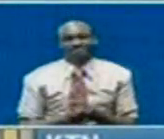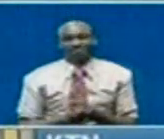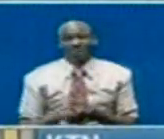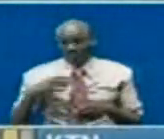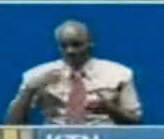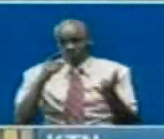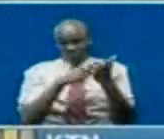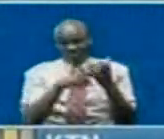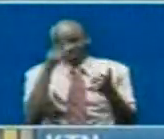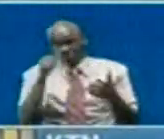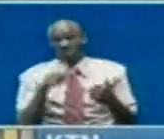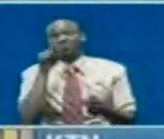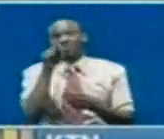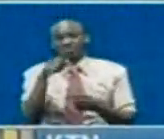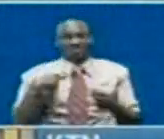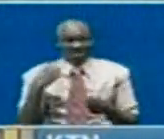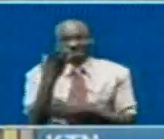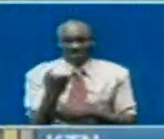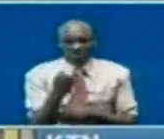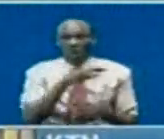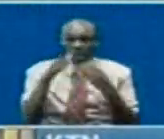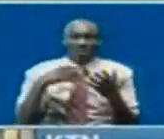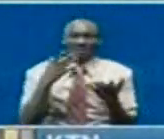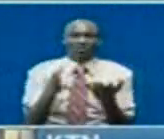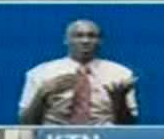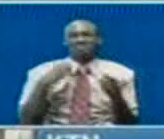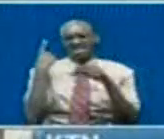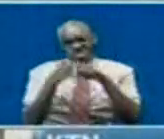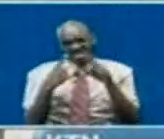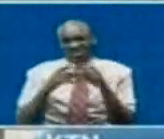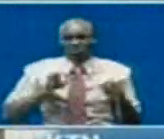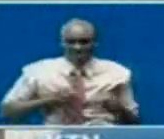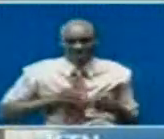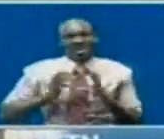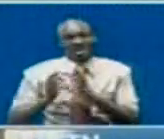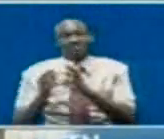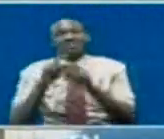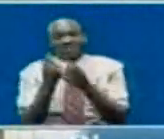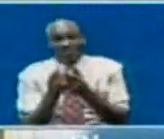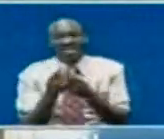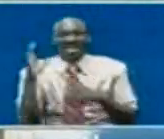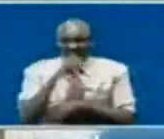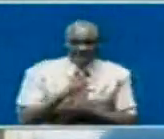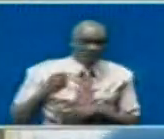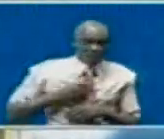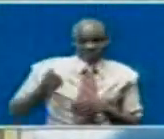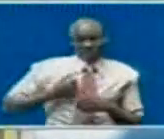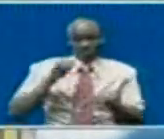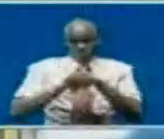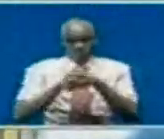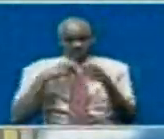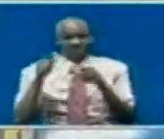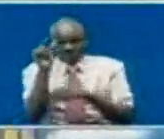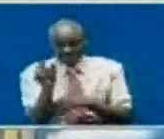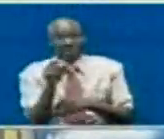Critics have not failed to pinpoint the fact that the cream of old players have for a number of years been on the women's rugby team. Lack of proper ladies team structure is said to